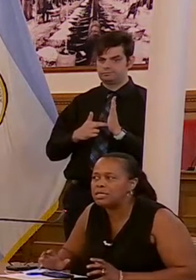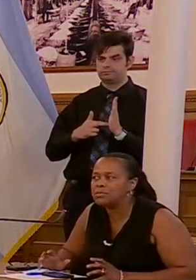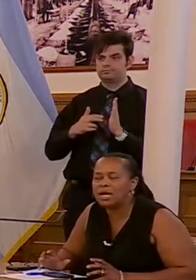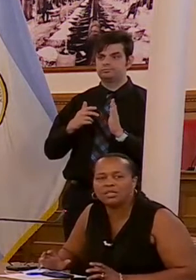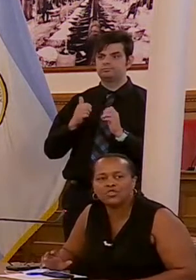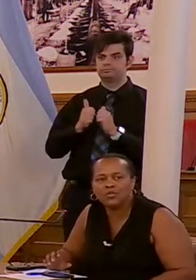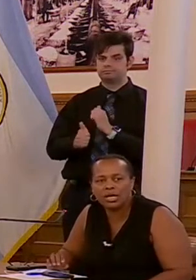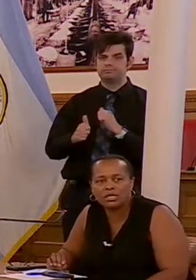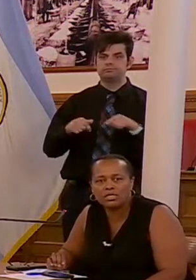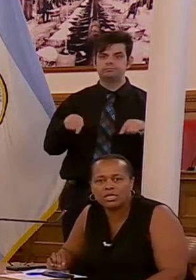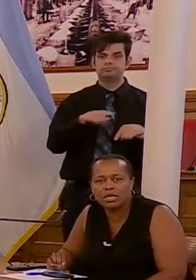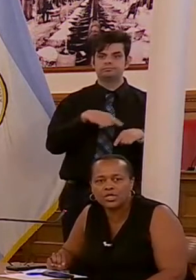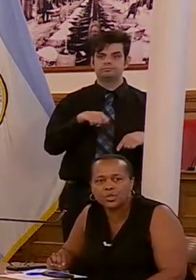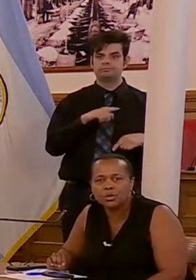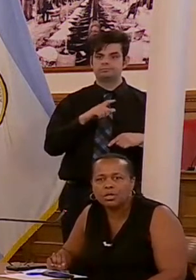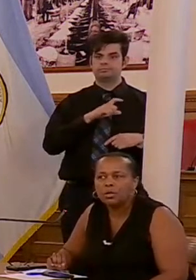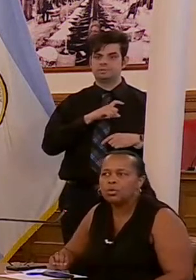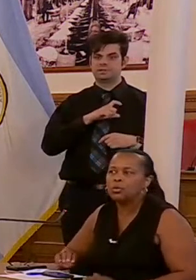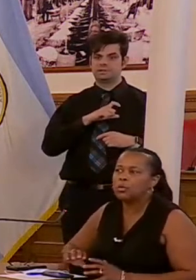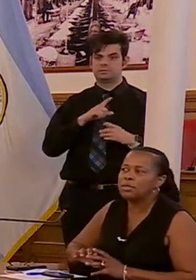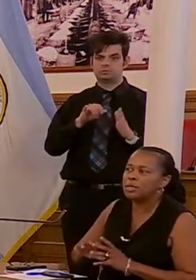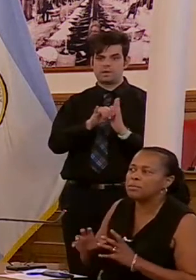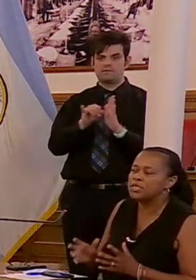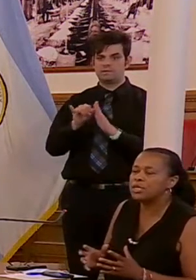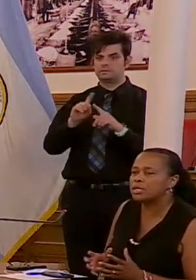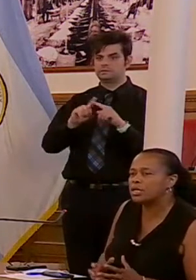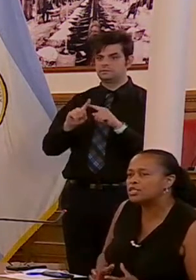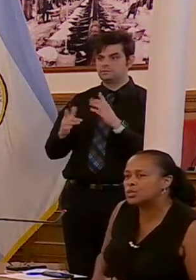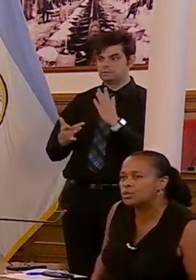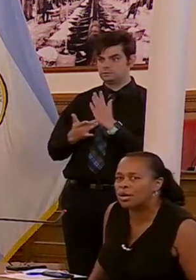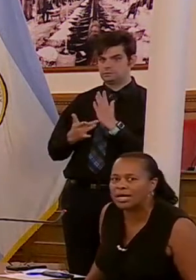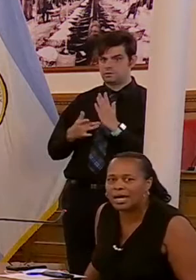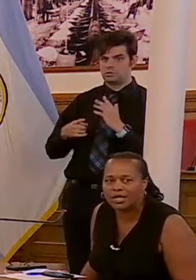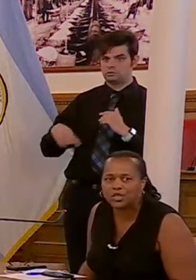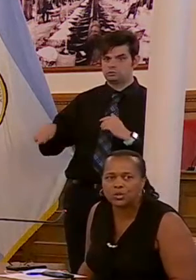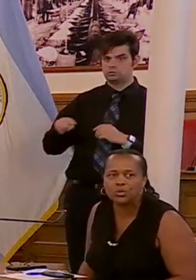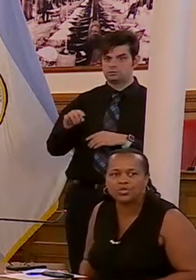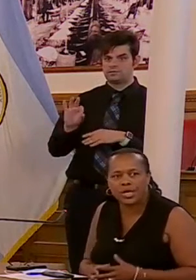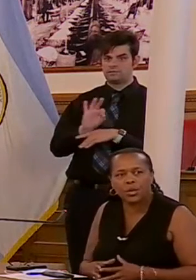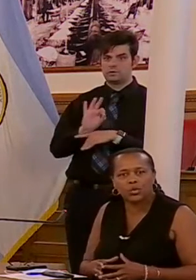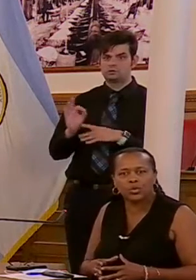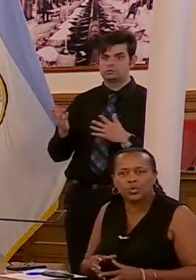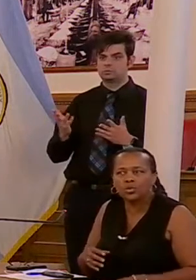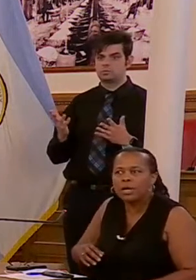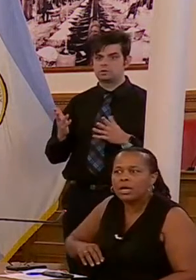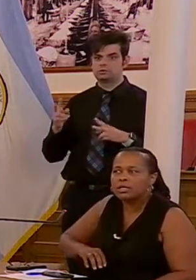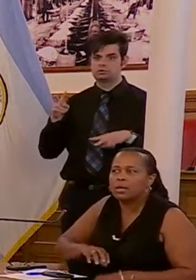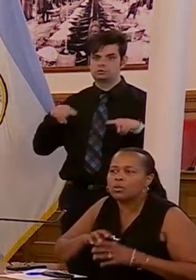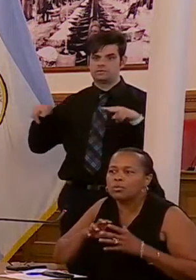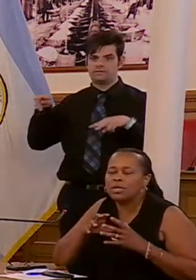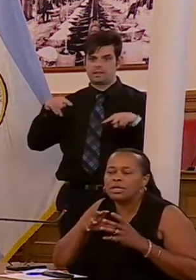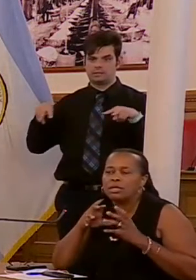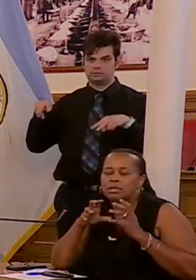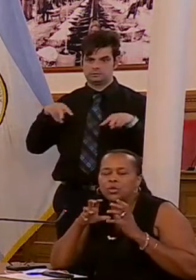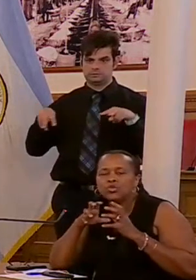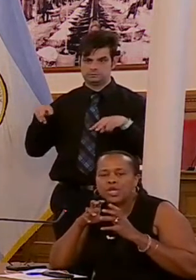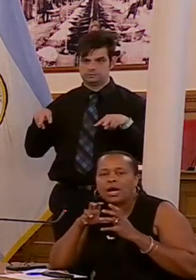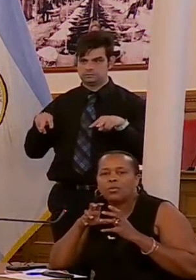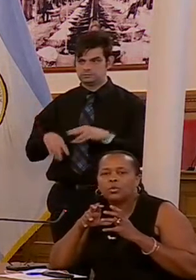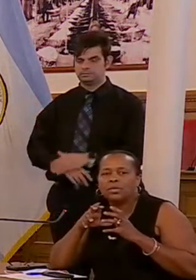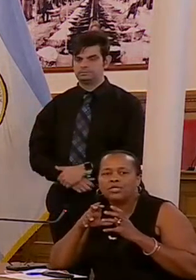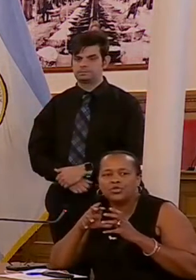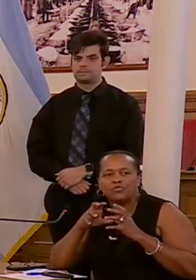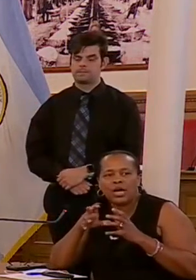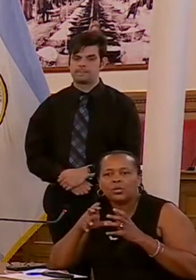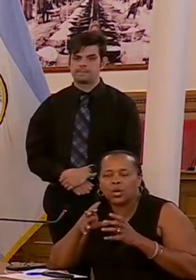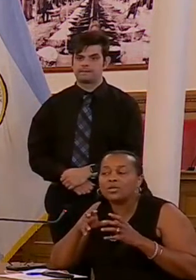be deemed as surveillance in nature. We will be commissioning an internal and external stakeholder group that will be, whose job